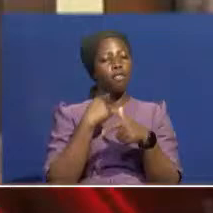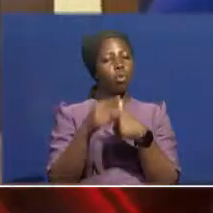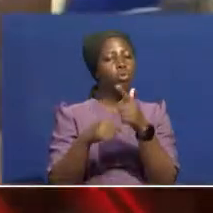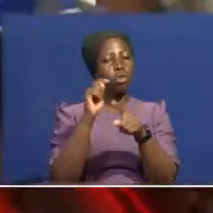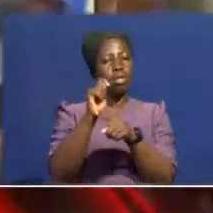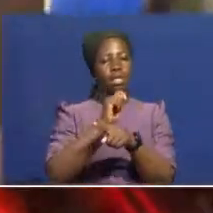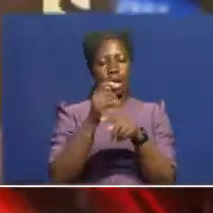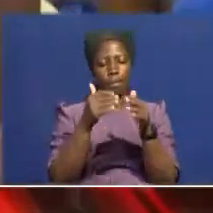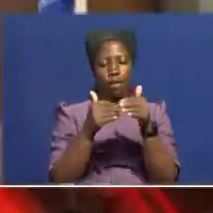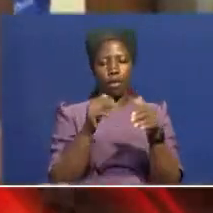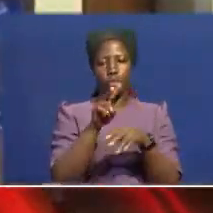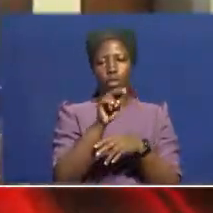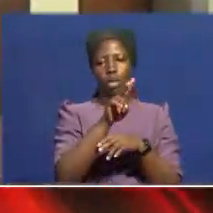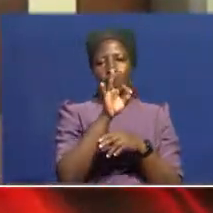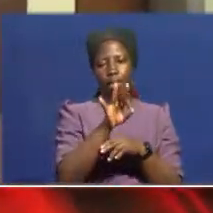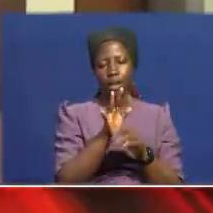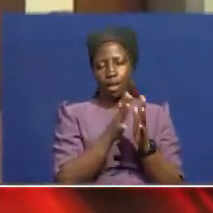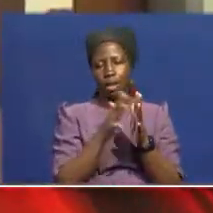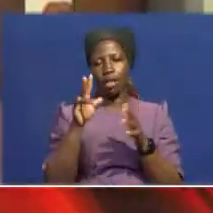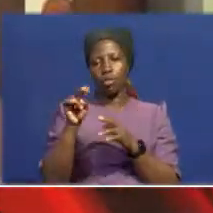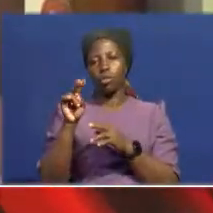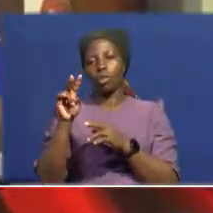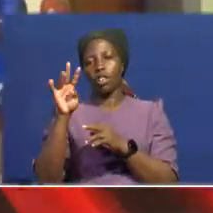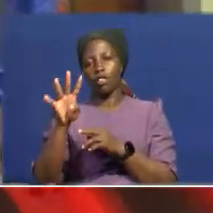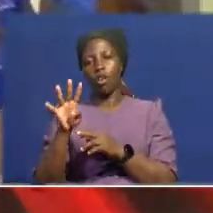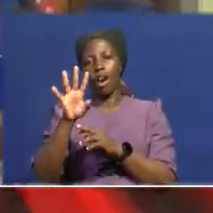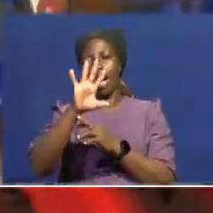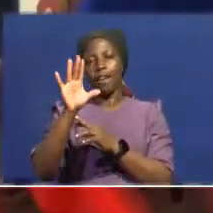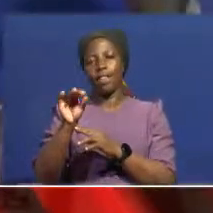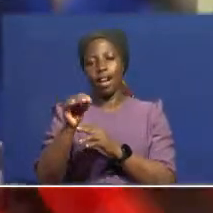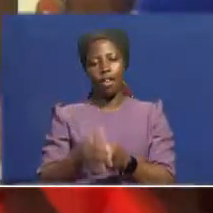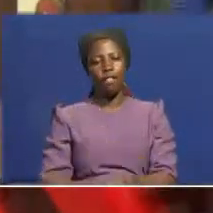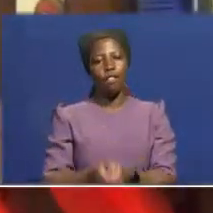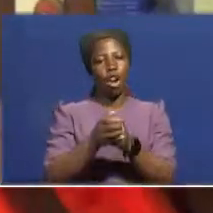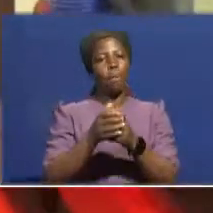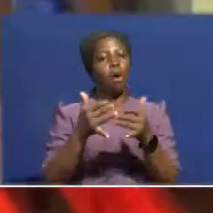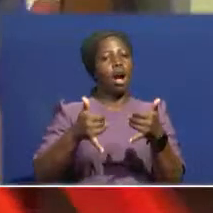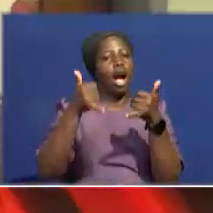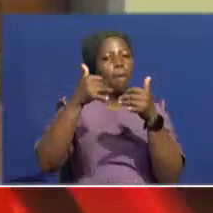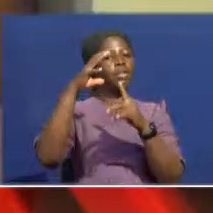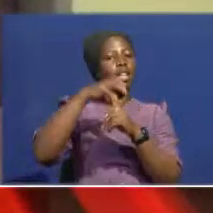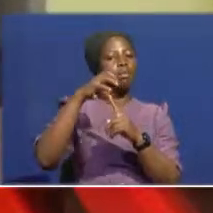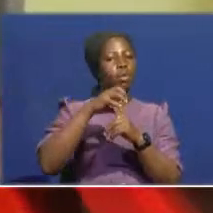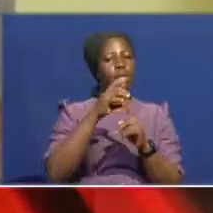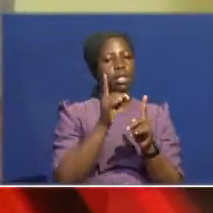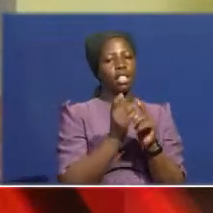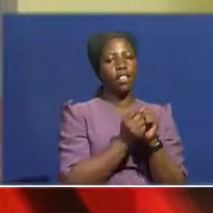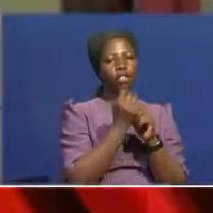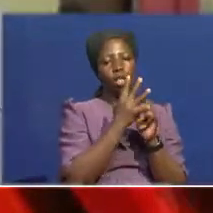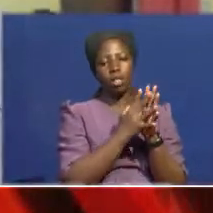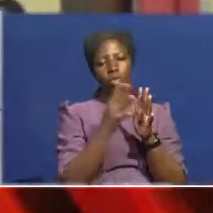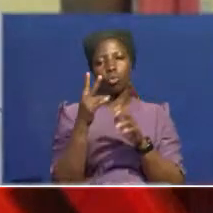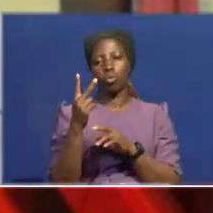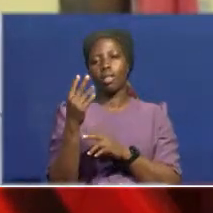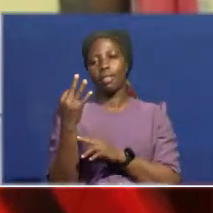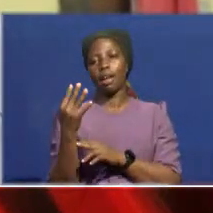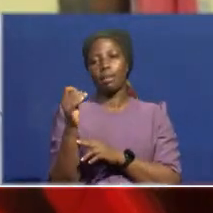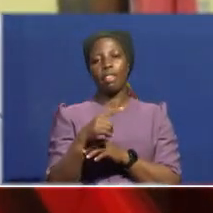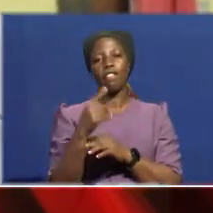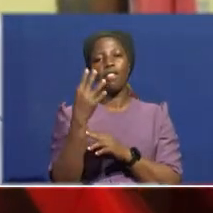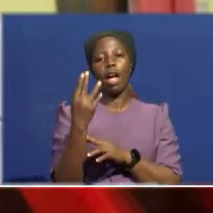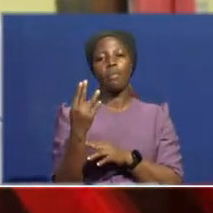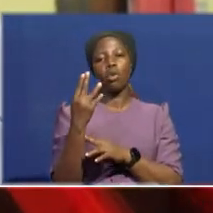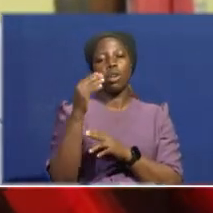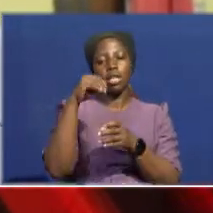of the 2023-2024 Africa Volleyball Cup Championship, scheduled for 14th to 23rd April in Egypt. Expect to play better